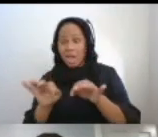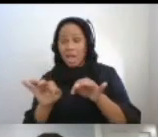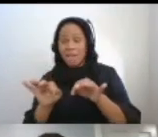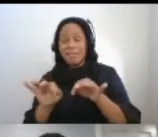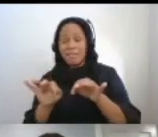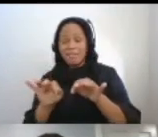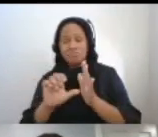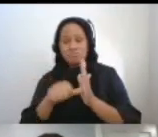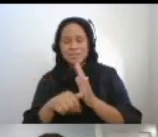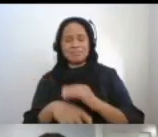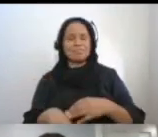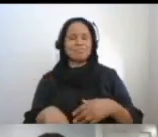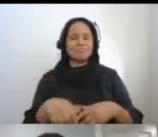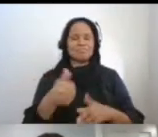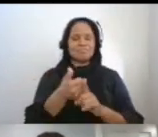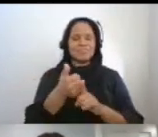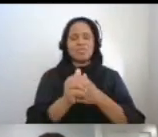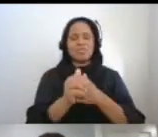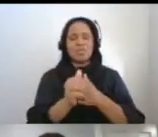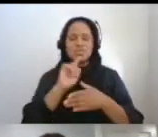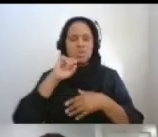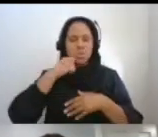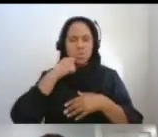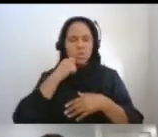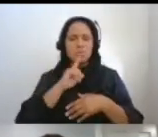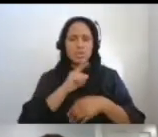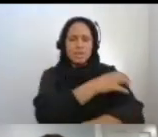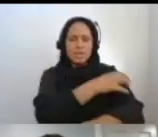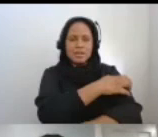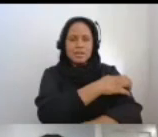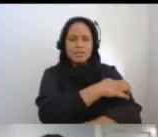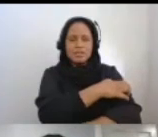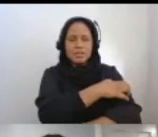Self-direction is really cool. It's really powerful. It's really